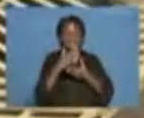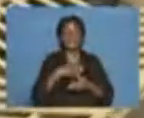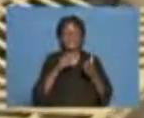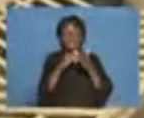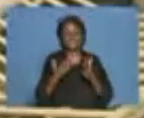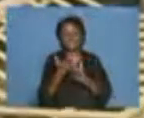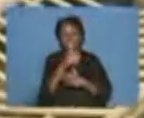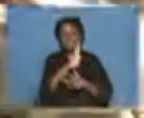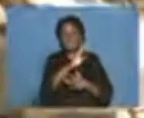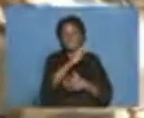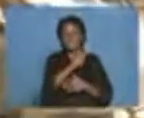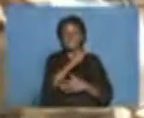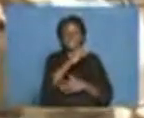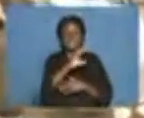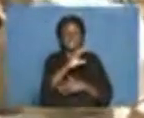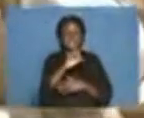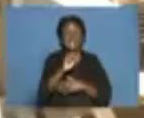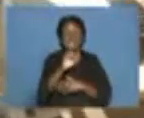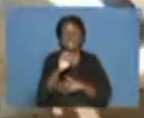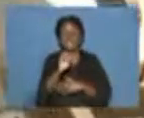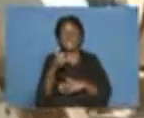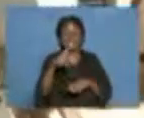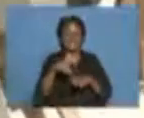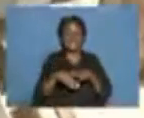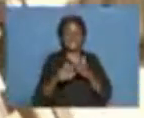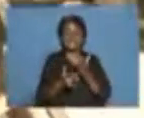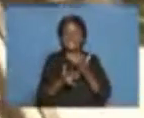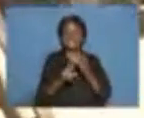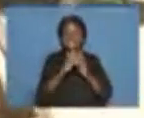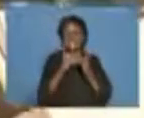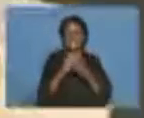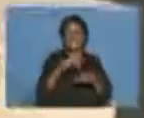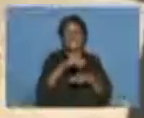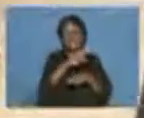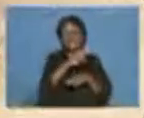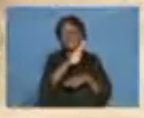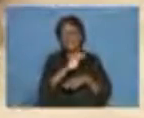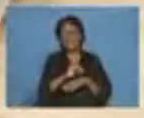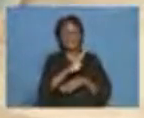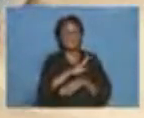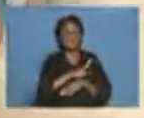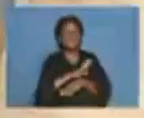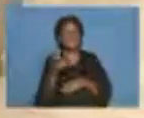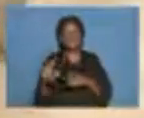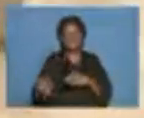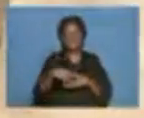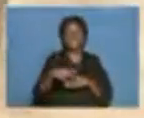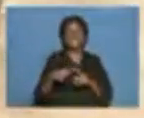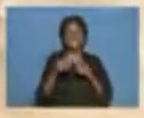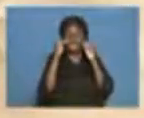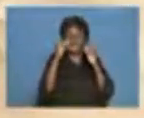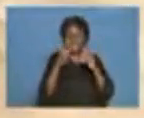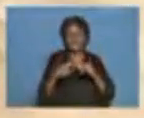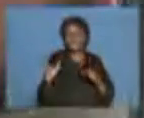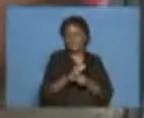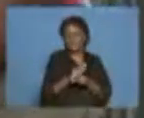as a skilled carpenter in the technical department at R.M. Bailey, Zonicle returned to teaching to fill a void in the education system.